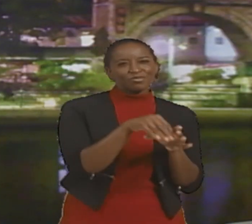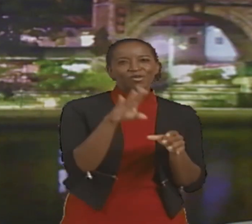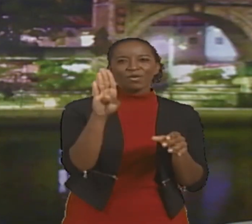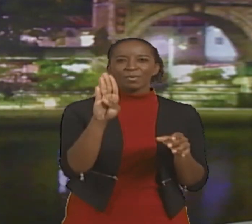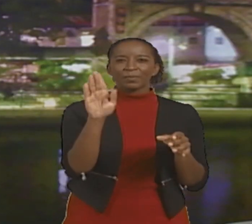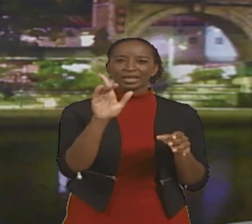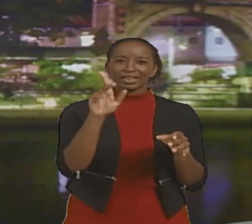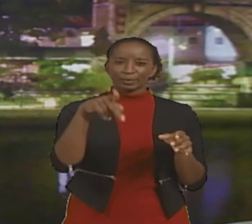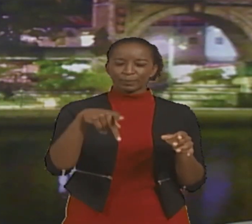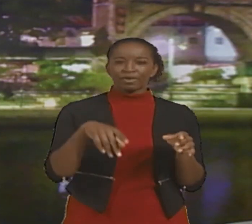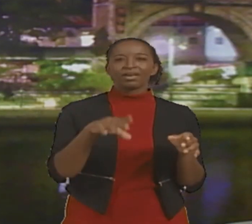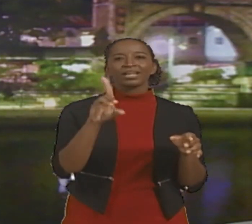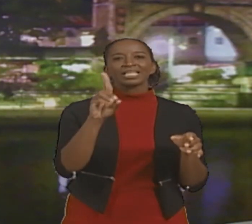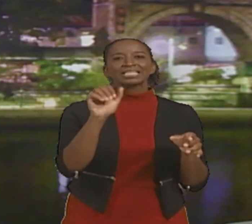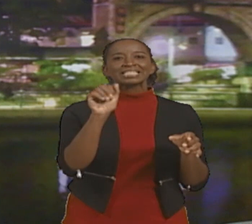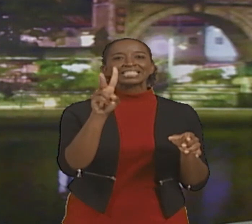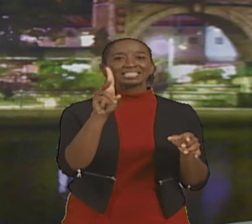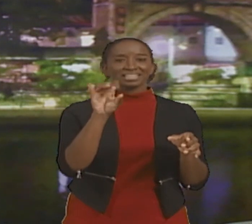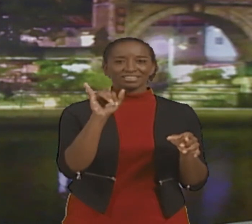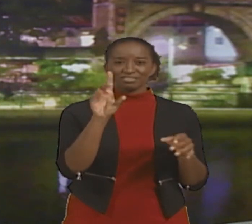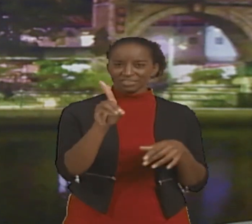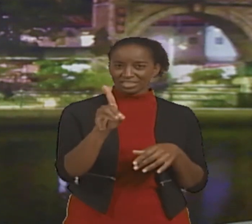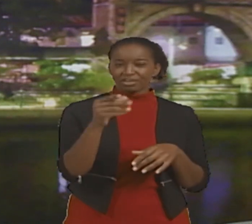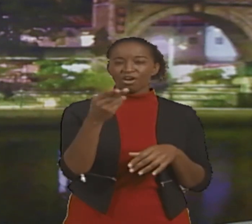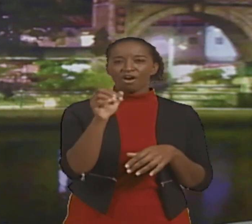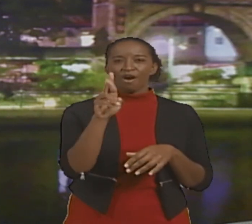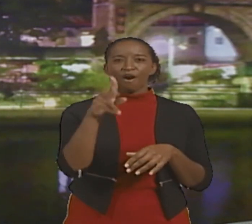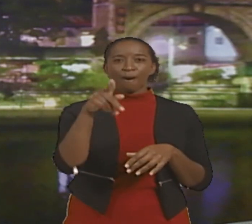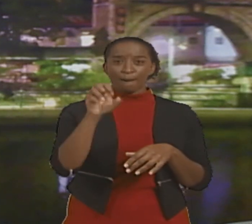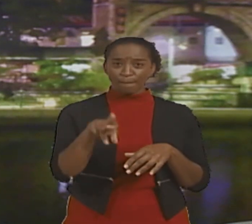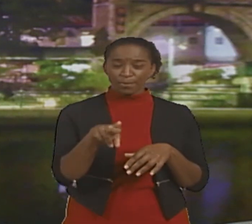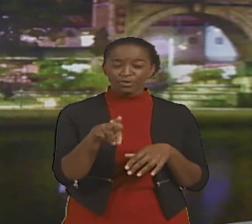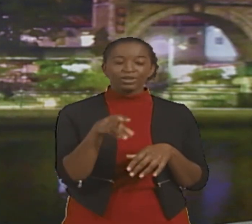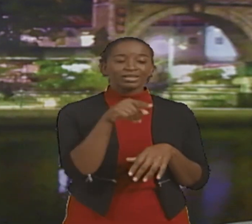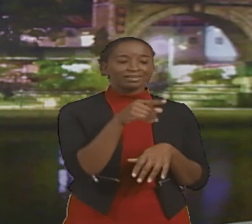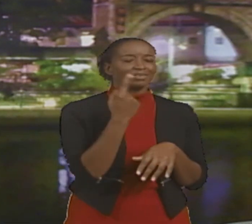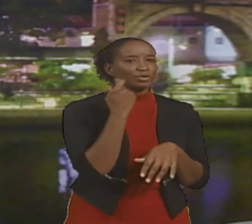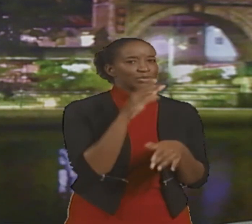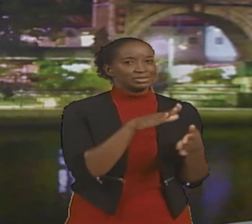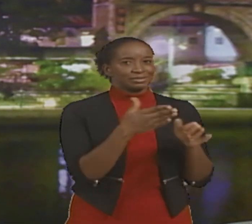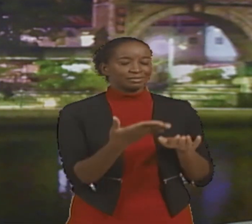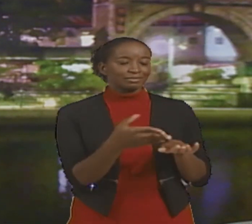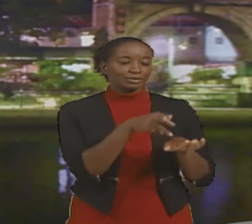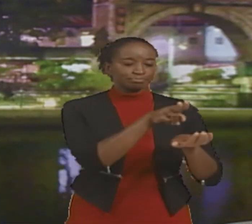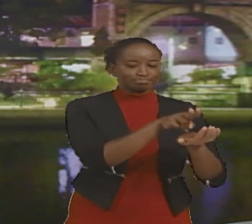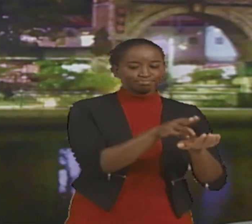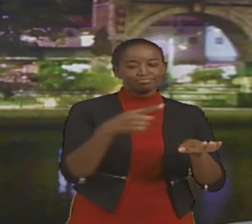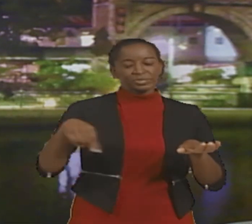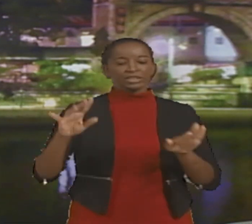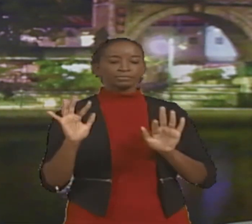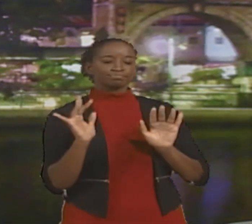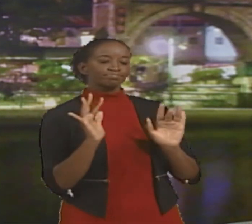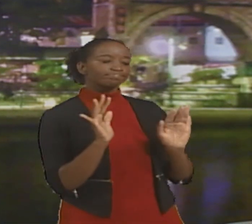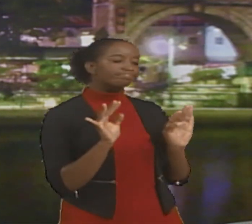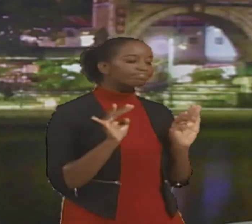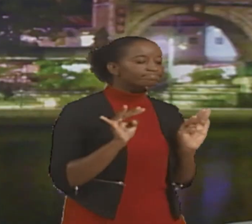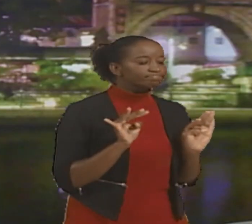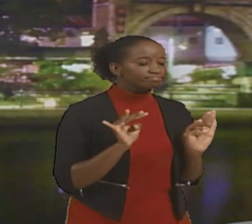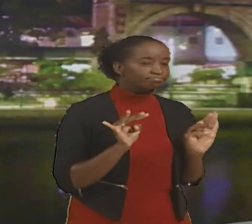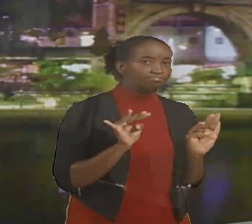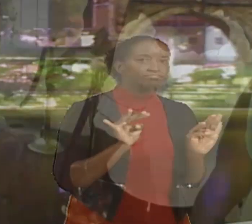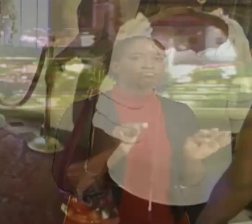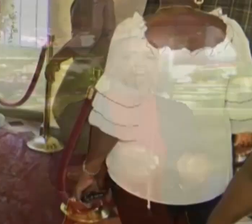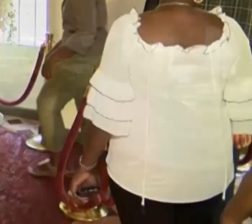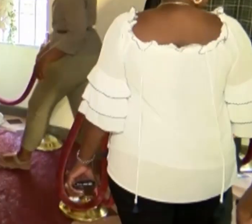Harper turned up to pay their respects as his body was reposed earlier this evening at the Barbados Labour Party headquarters. When our cameras